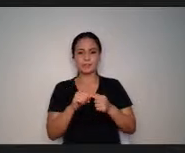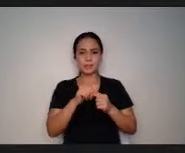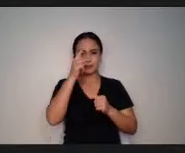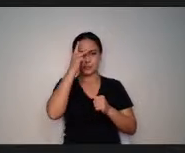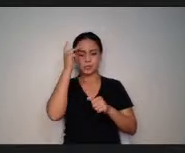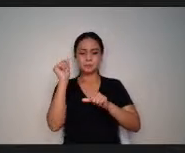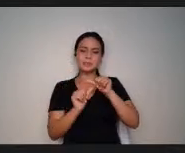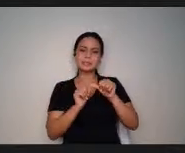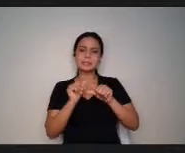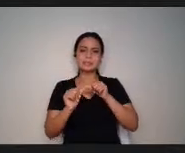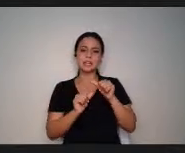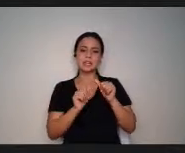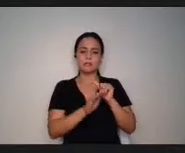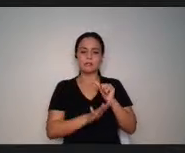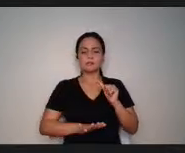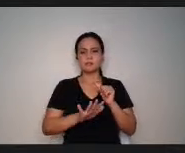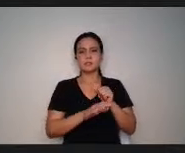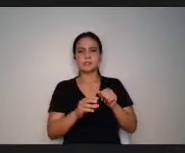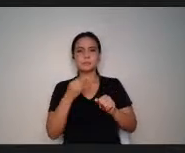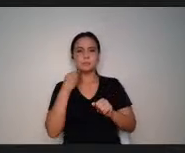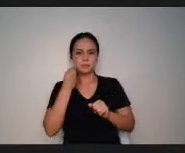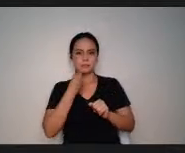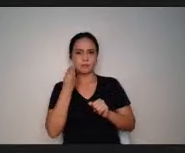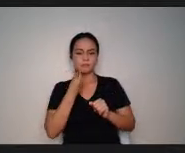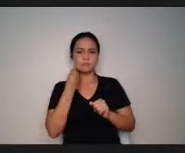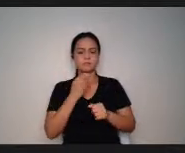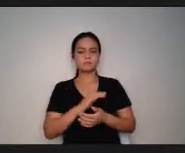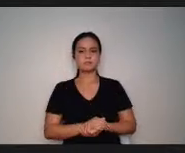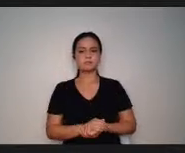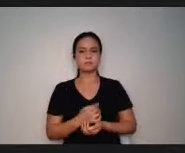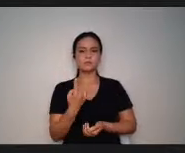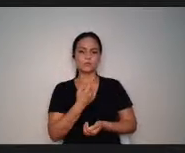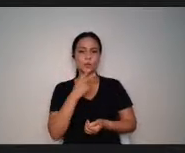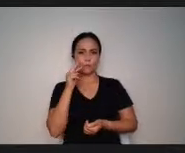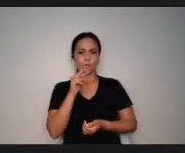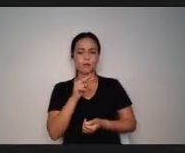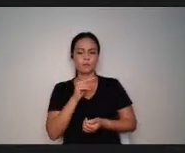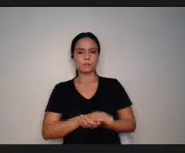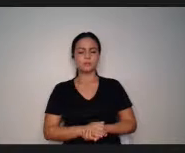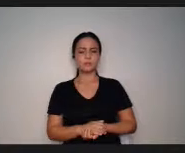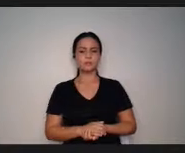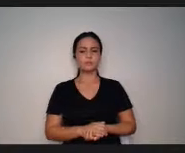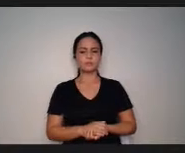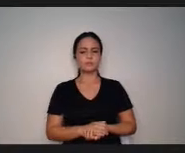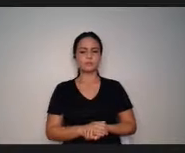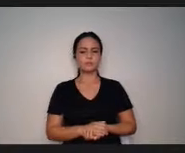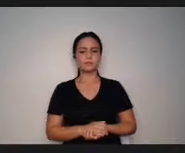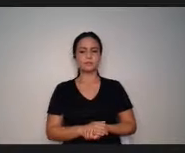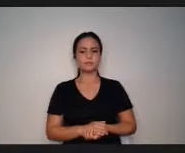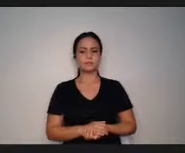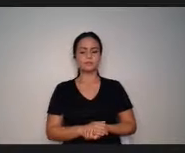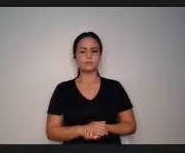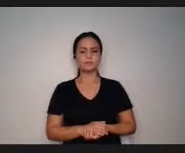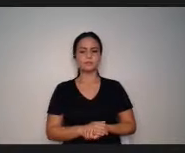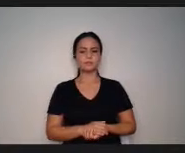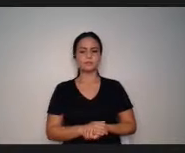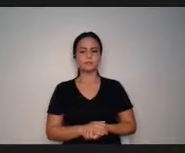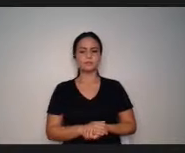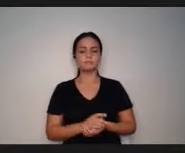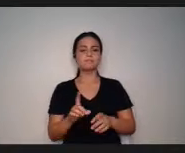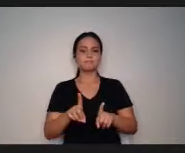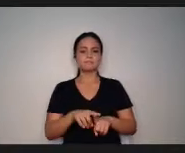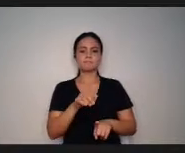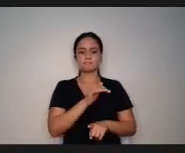We can see that even among dealing with the medical treatment of chronic disease. If we